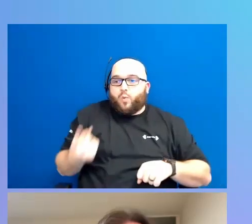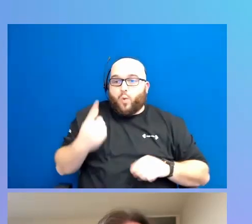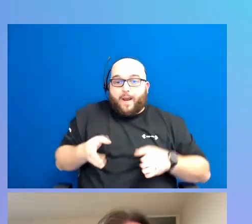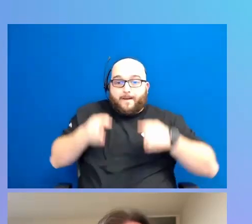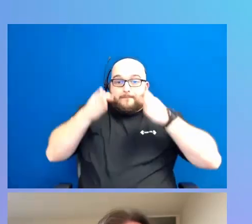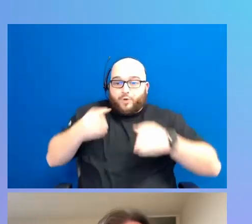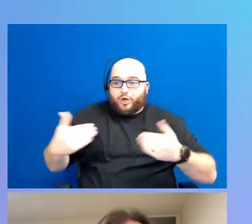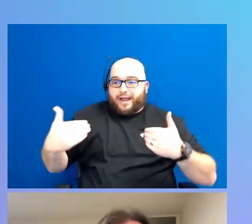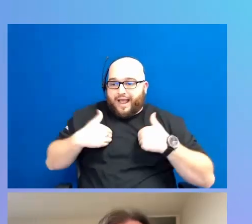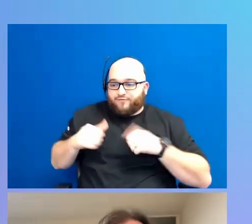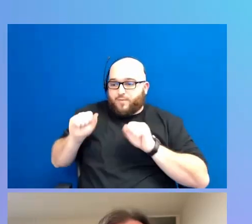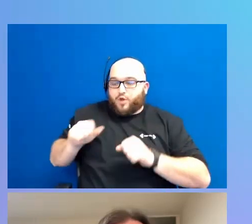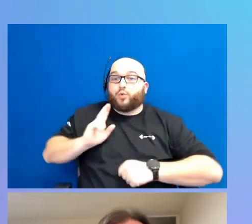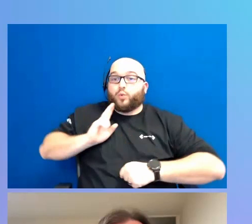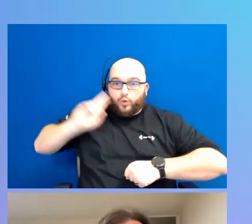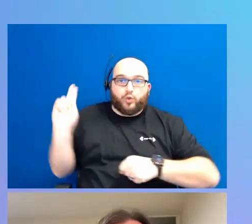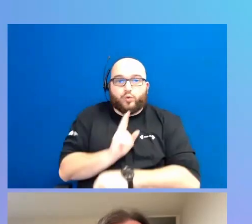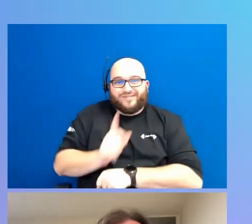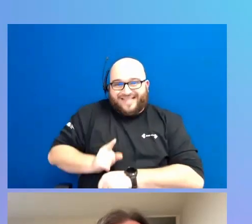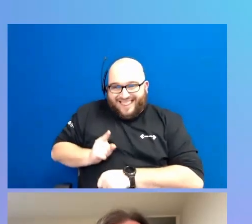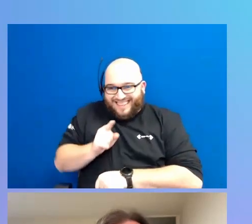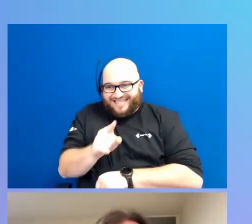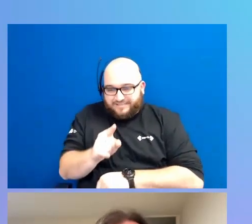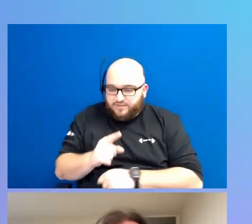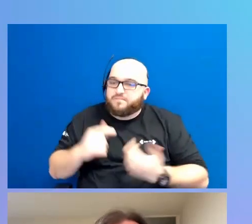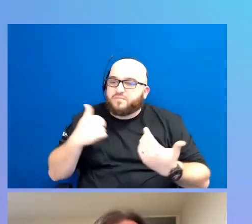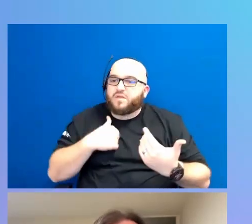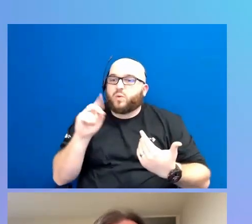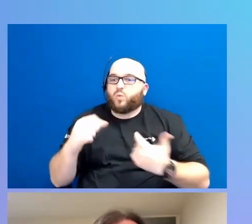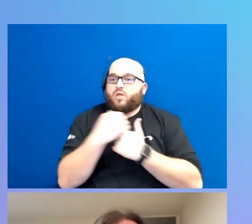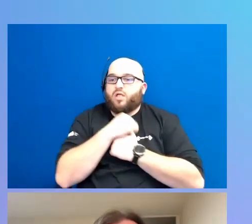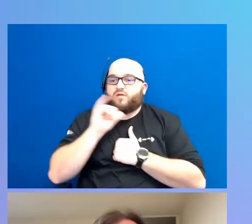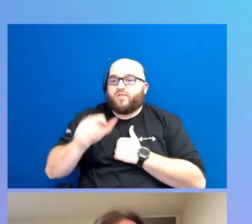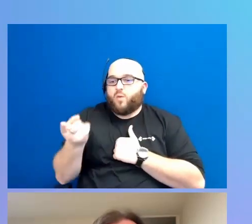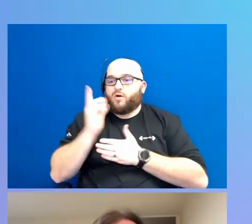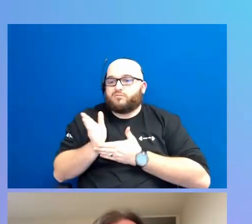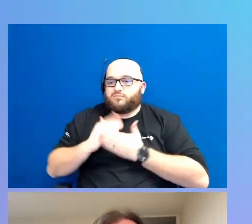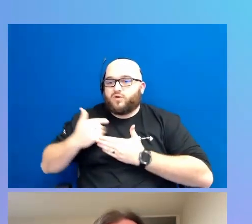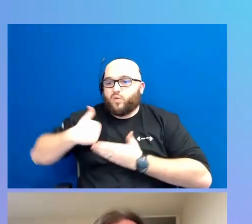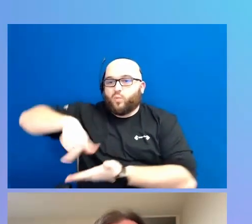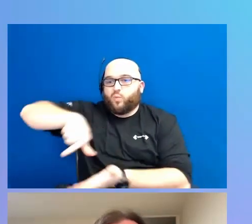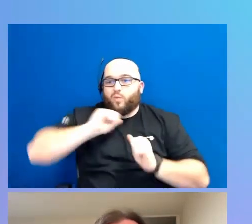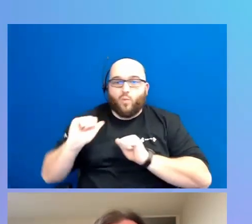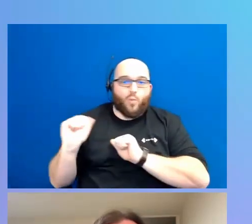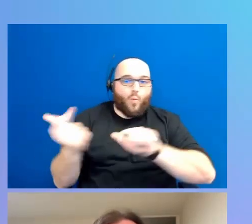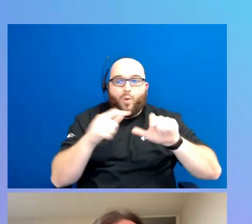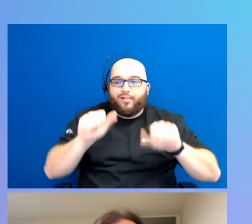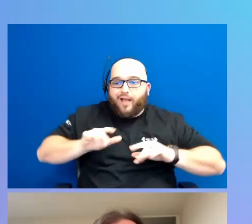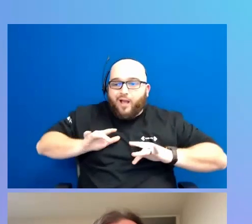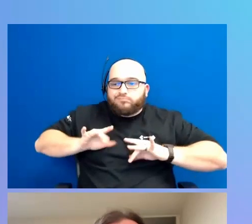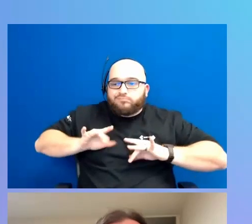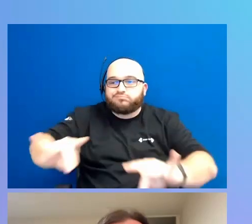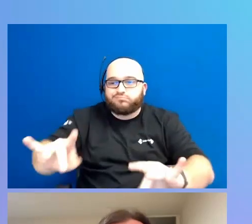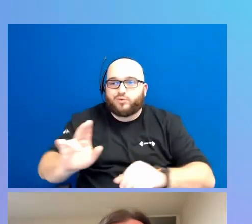using this? So I do love that piece that we can all pick up and use. And then I'm not going to go into detail, but just like